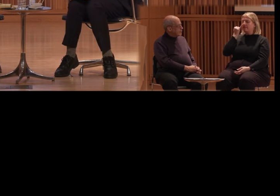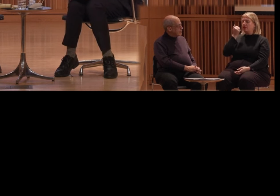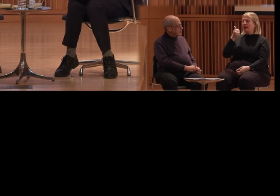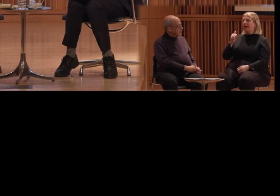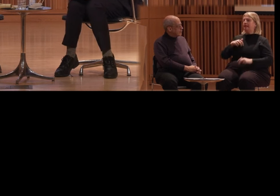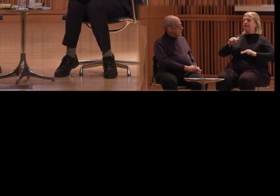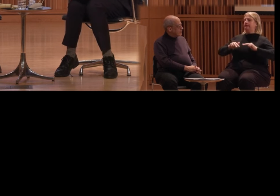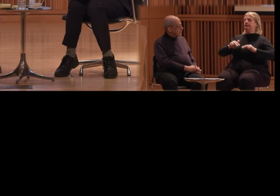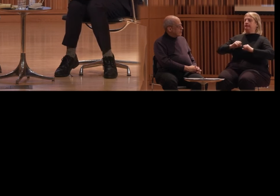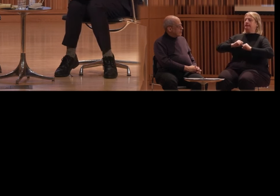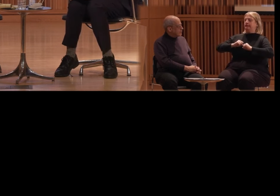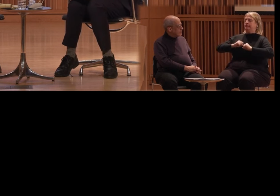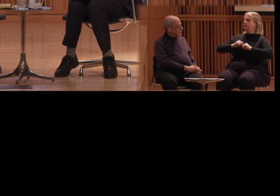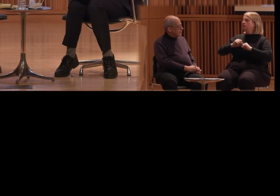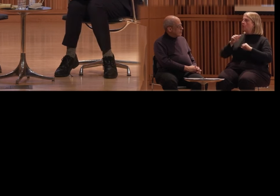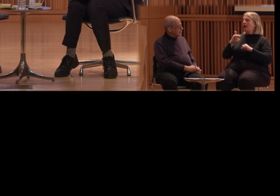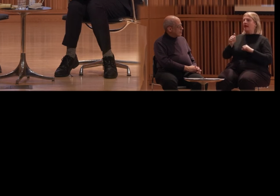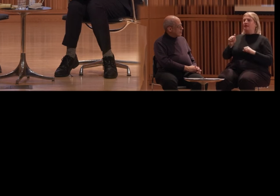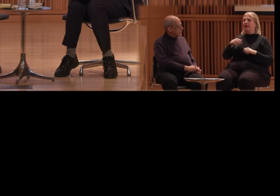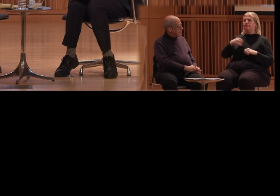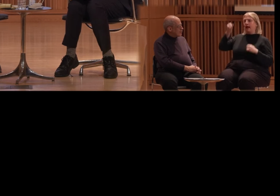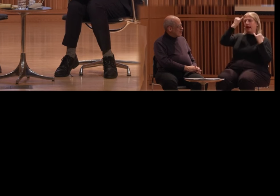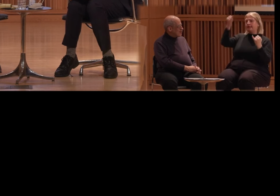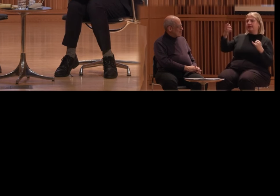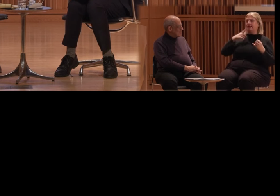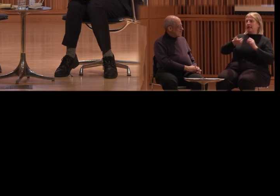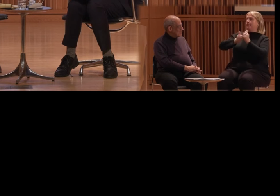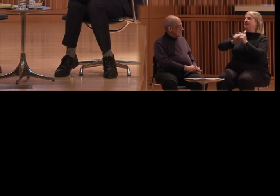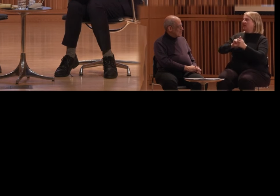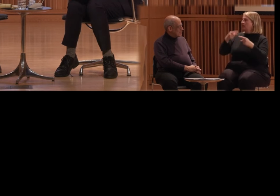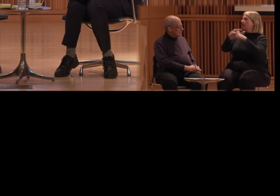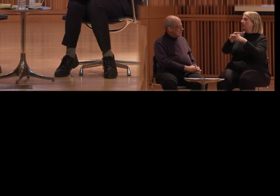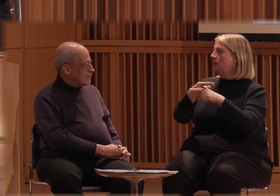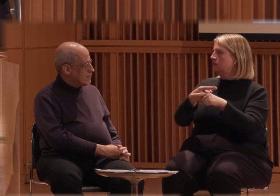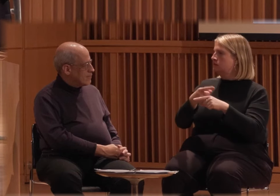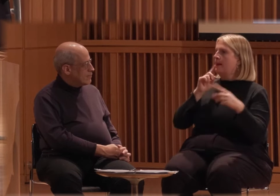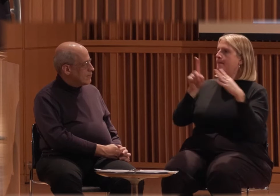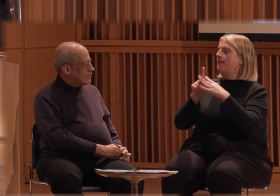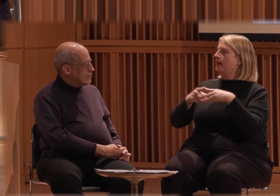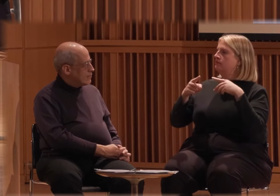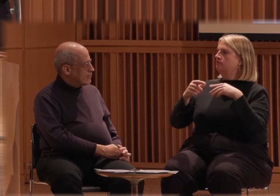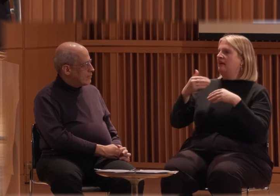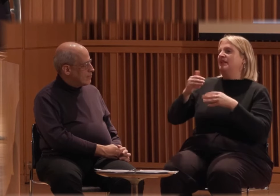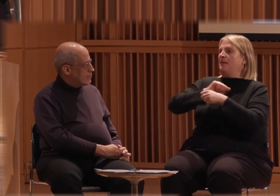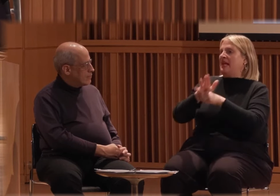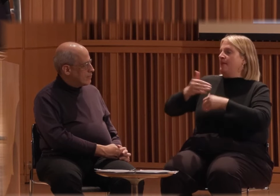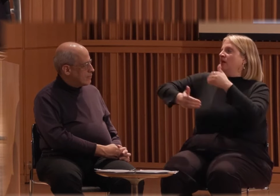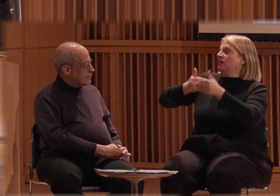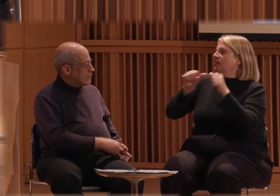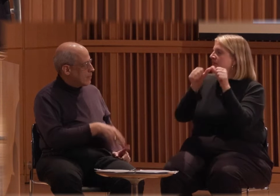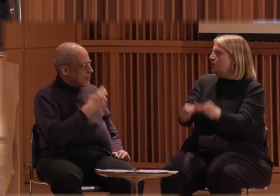or competing ideas came up that you saw, especially as the pandemic went on. Yeah, I